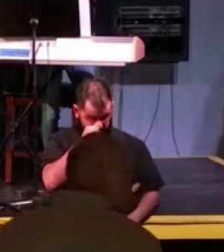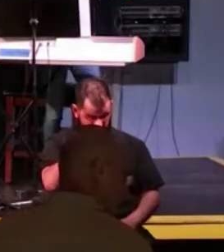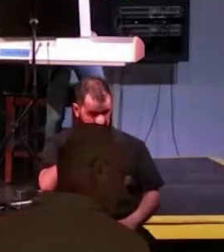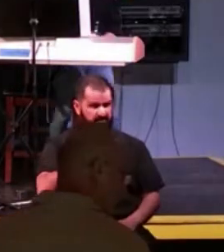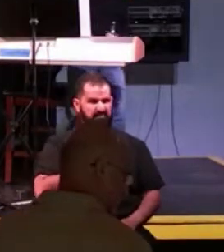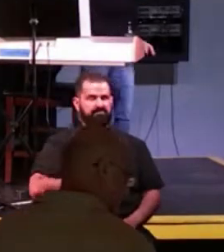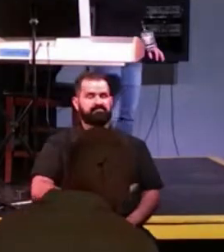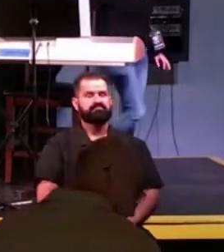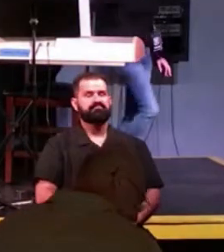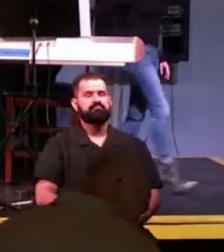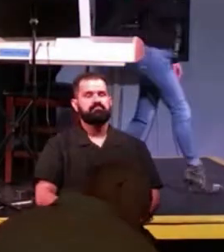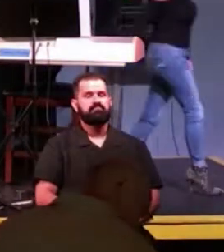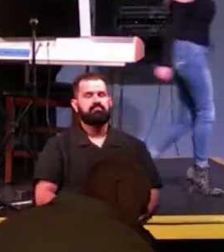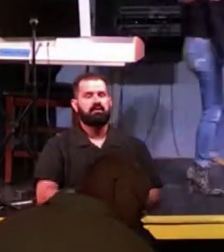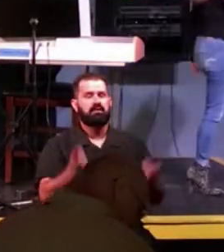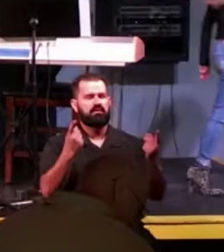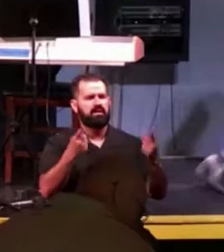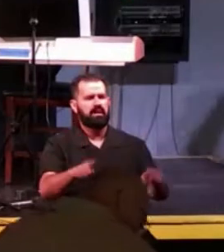When God